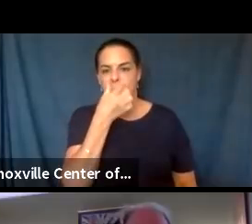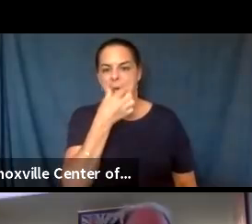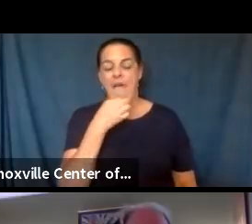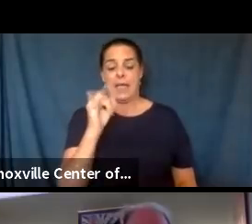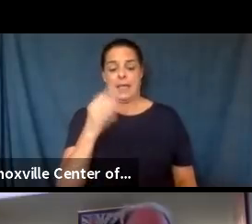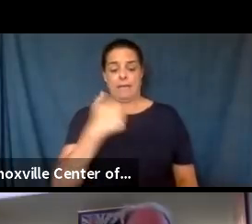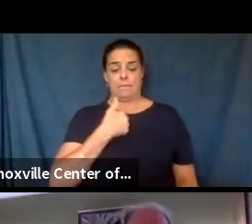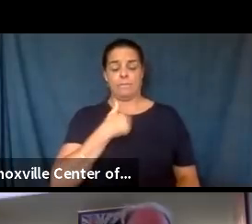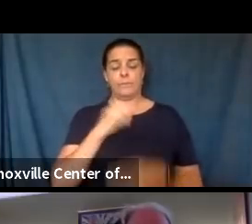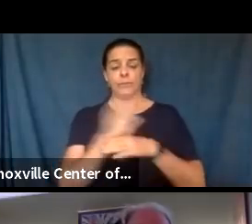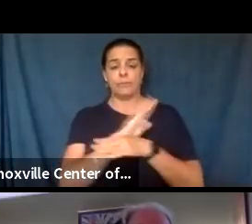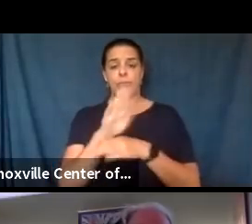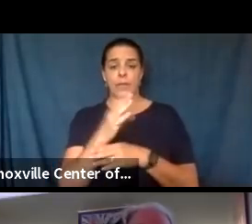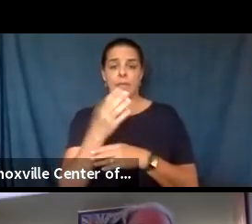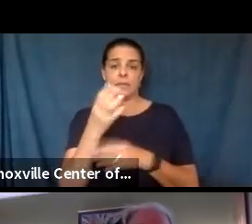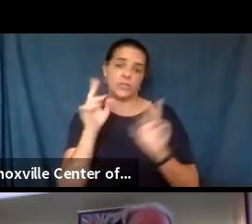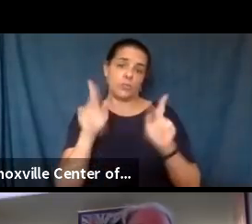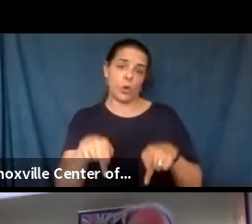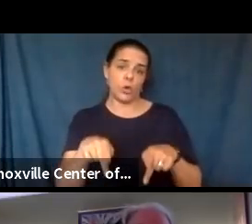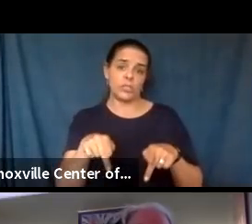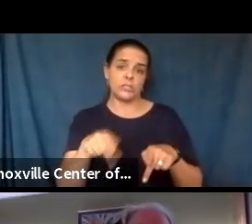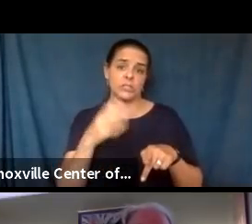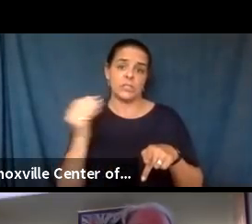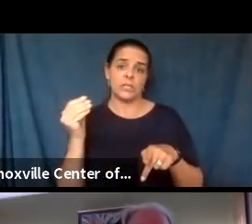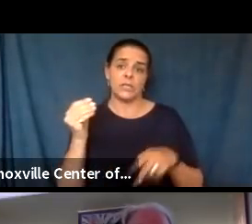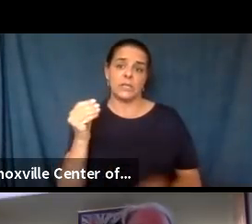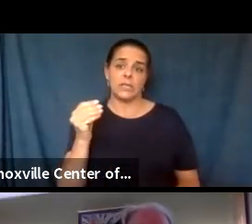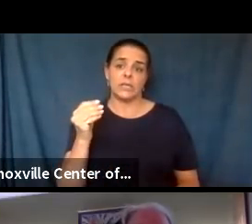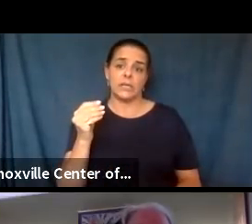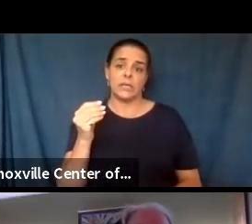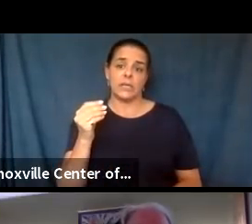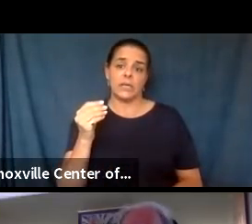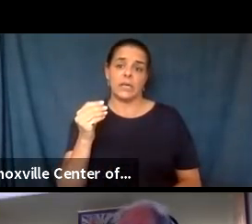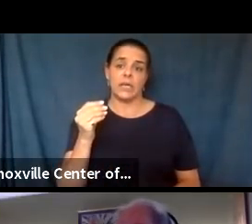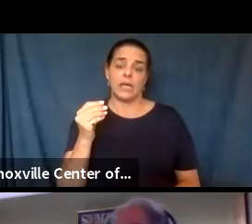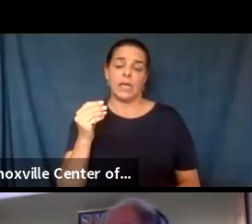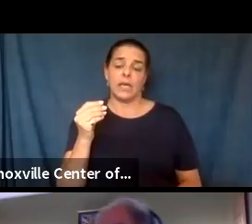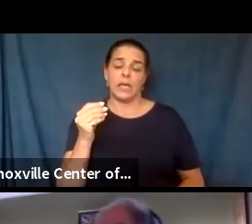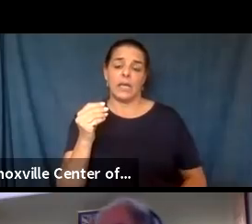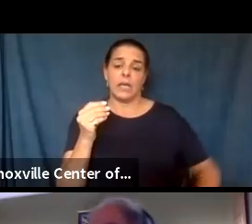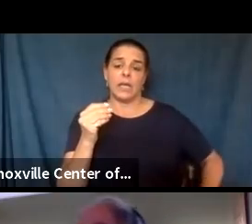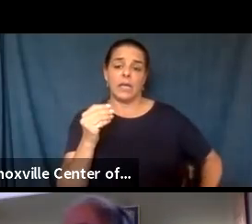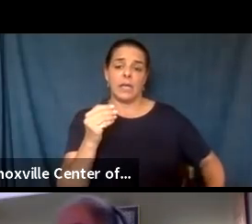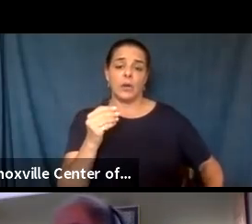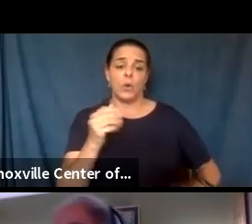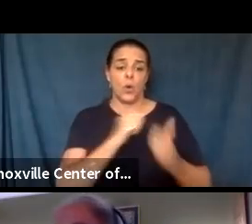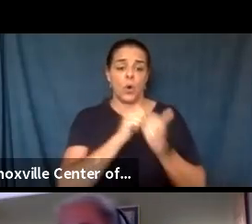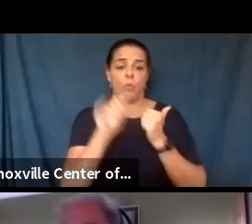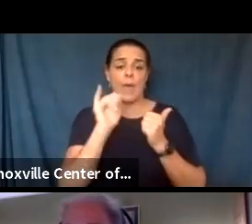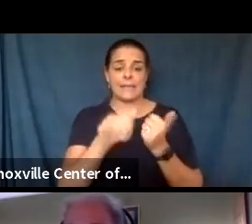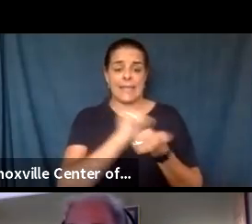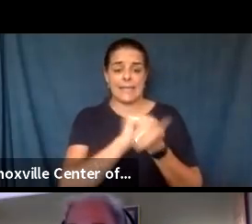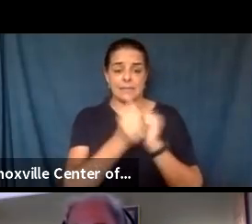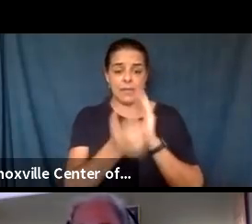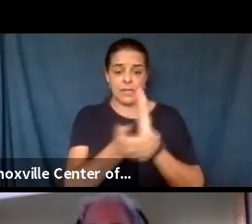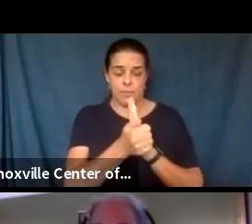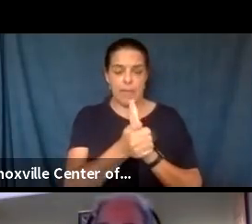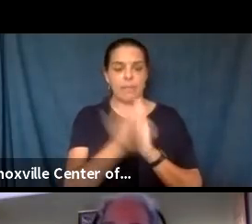a business person, and we make this amendment, it demonstrates that we are